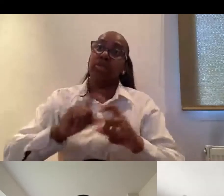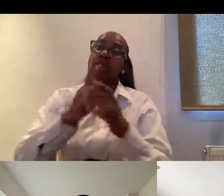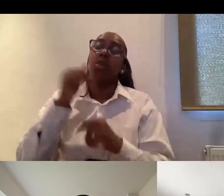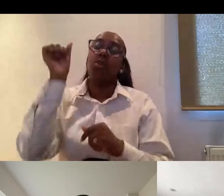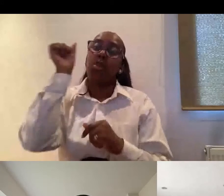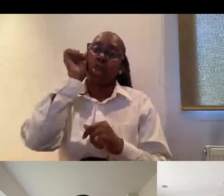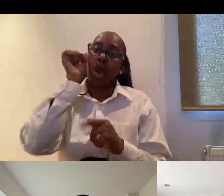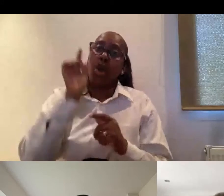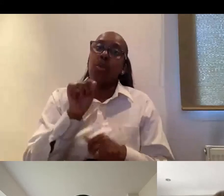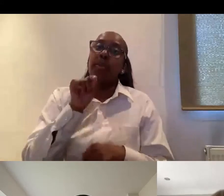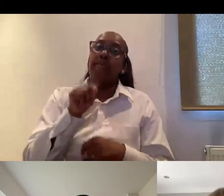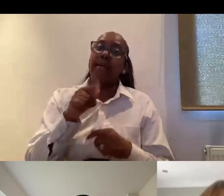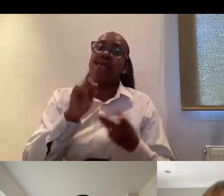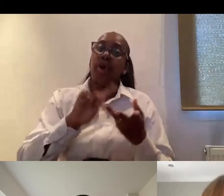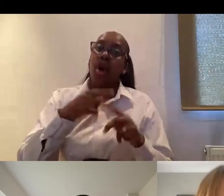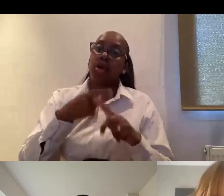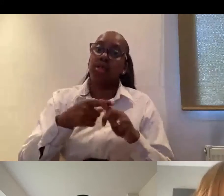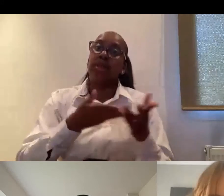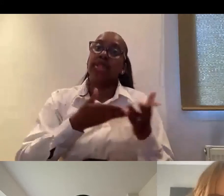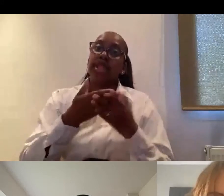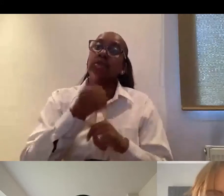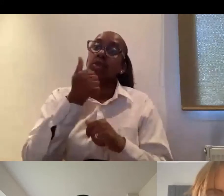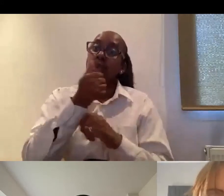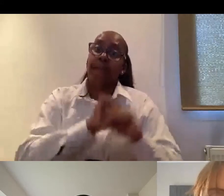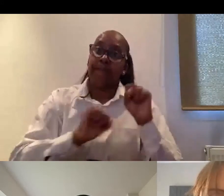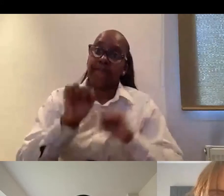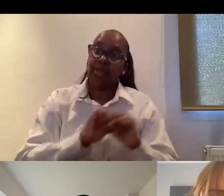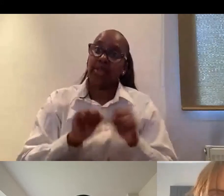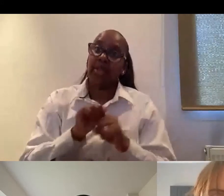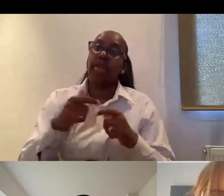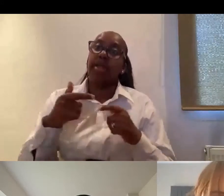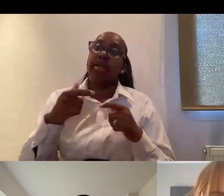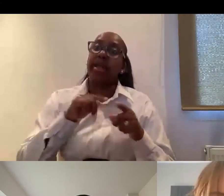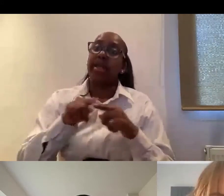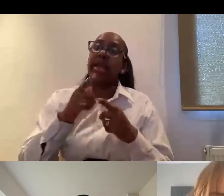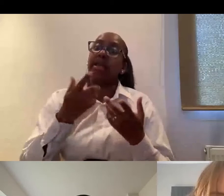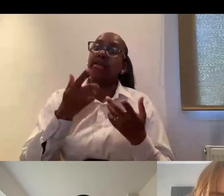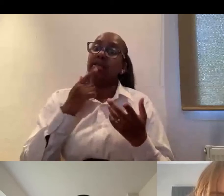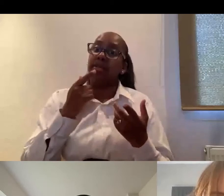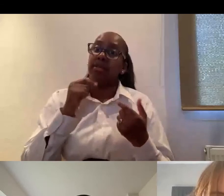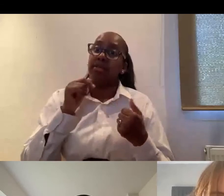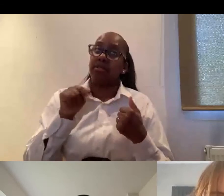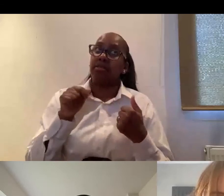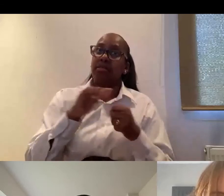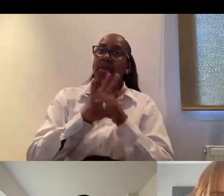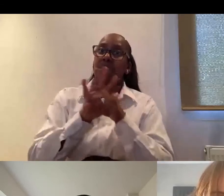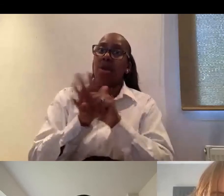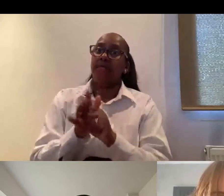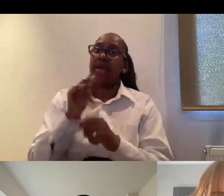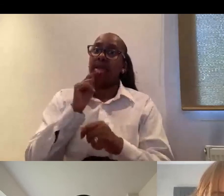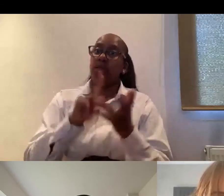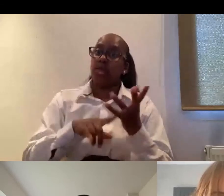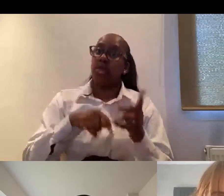for sure is that the Oxford vaccine offers you very good protection against the most common variant that you find in